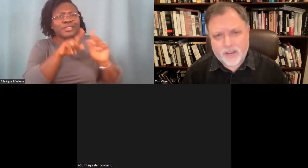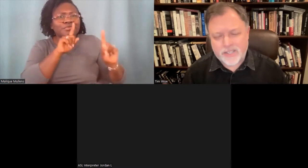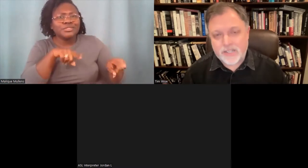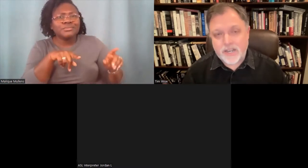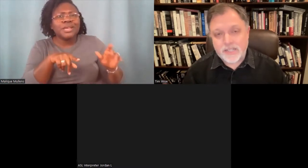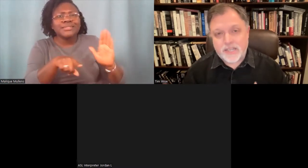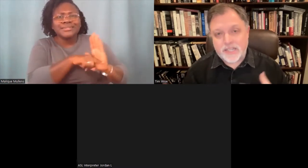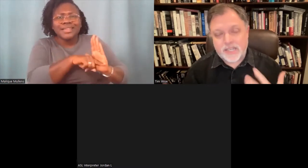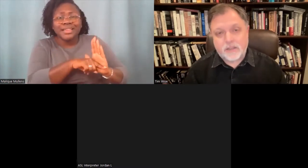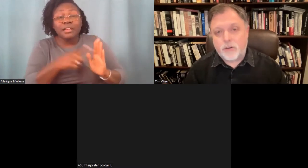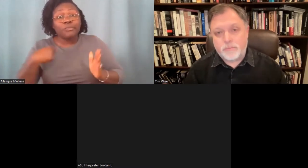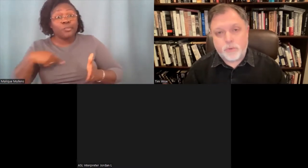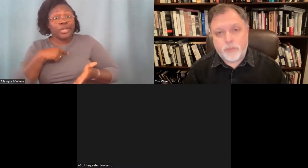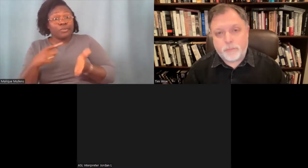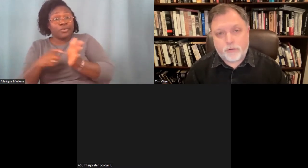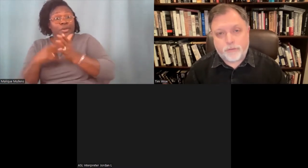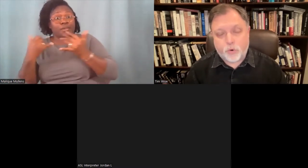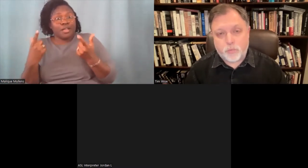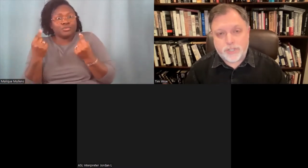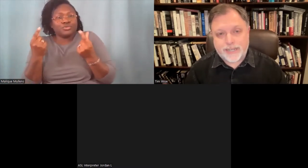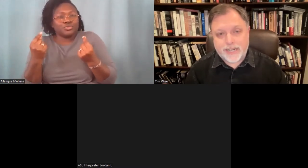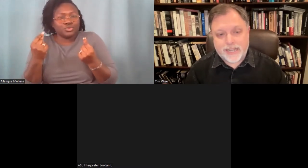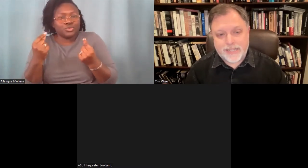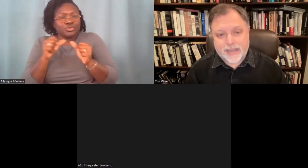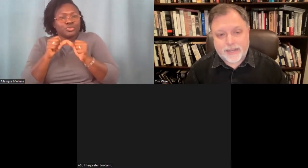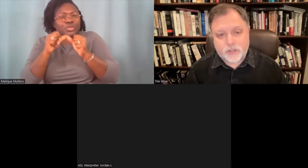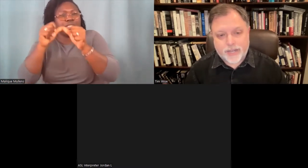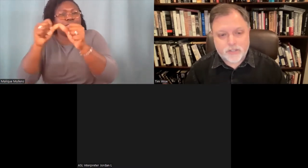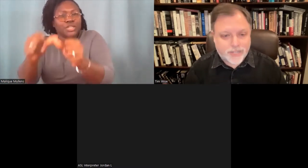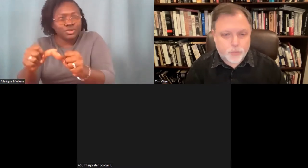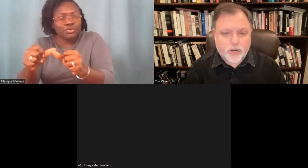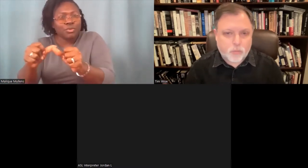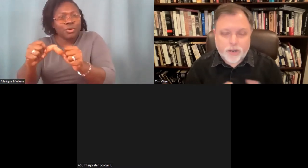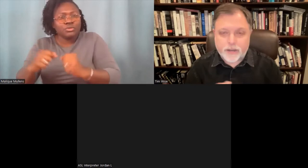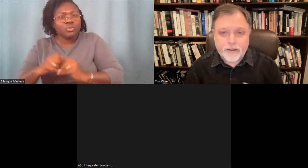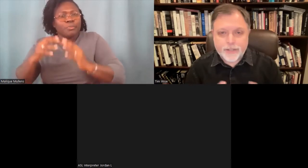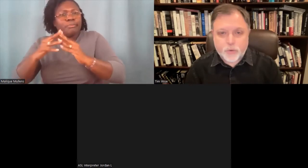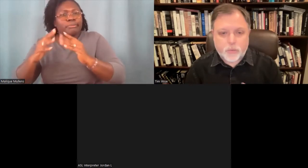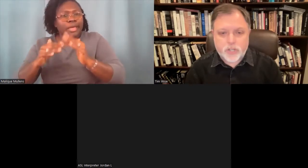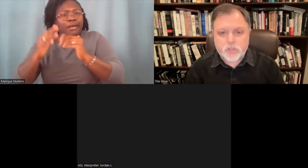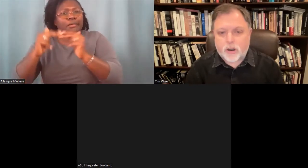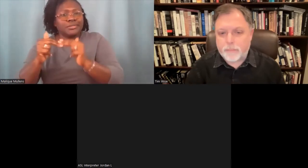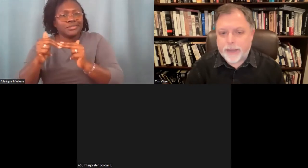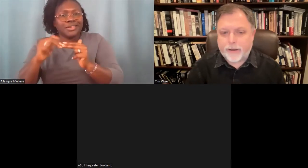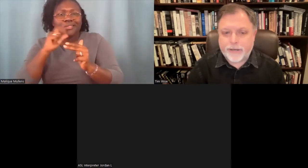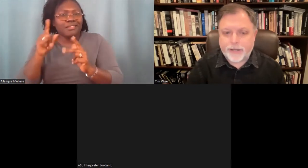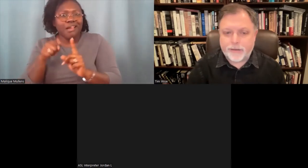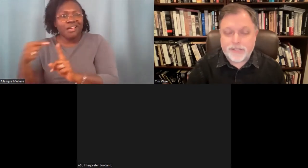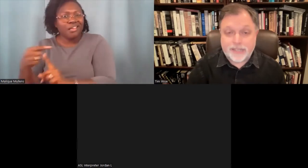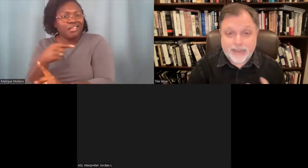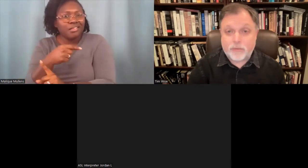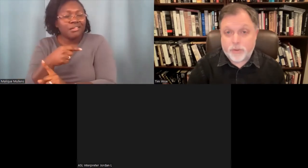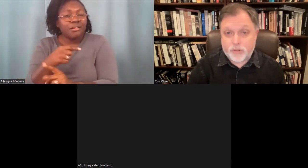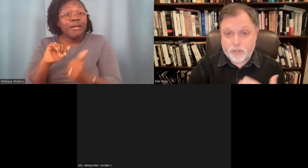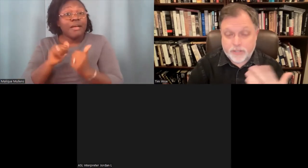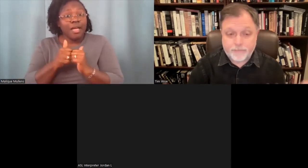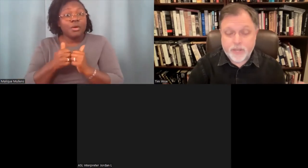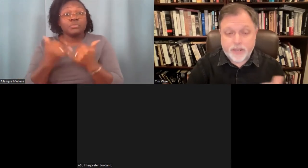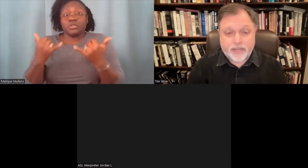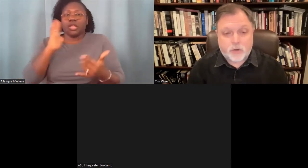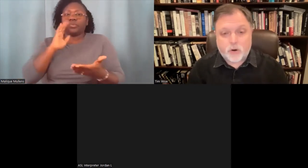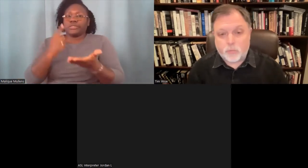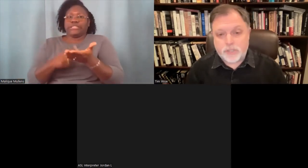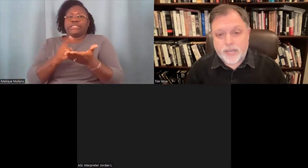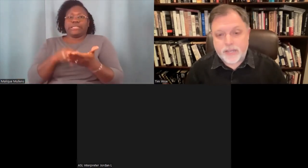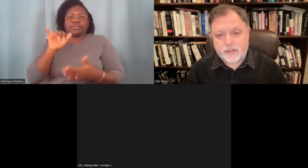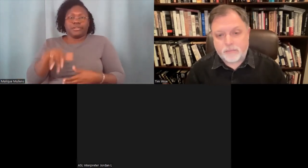of us to continue to move the ball forward and not get sidetracked? So that's what I want to talk about tonight with you. And then,